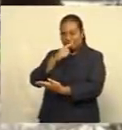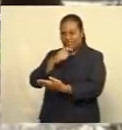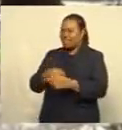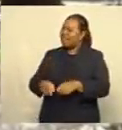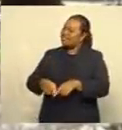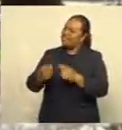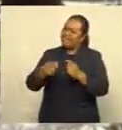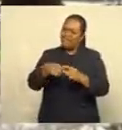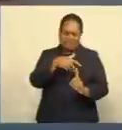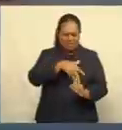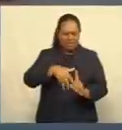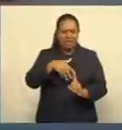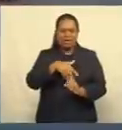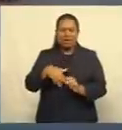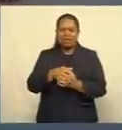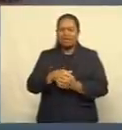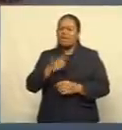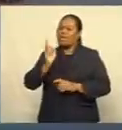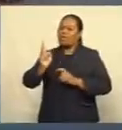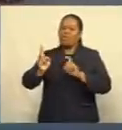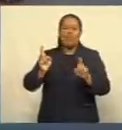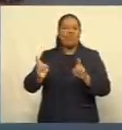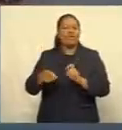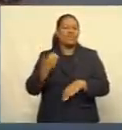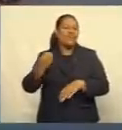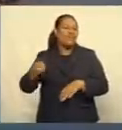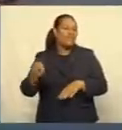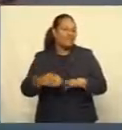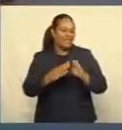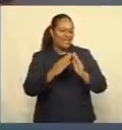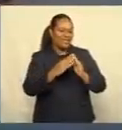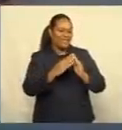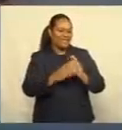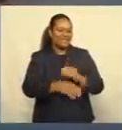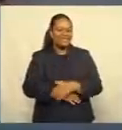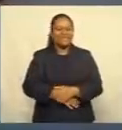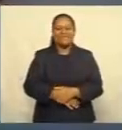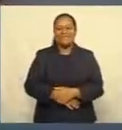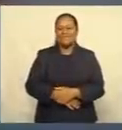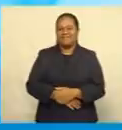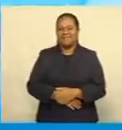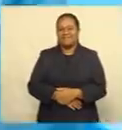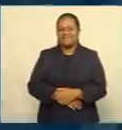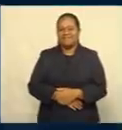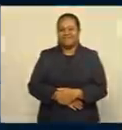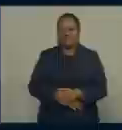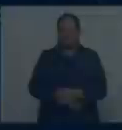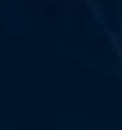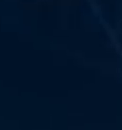are now calling Overlau home. Josiah Nanunga, FBC News.